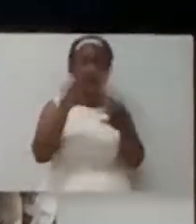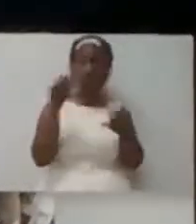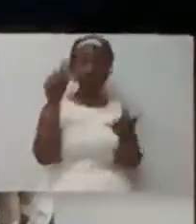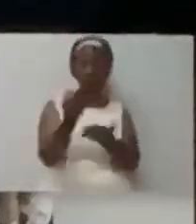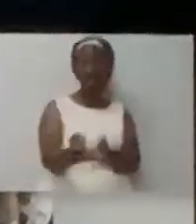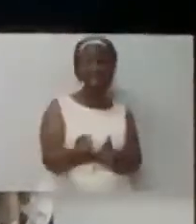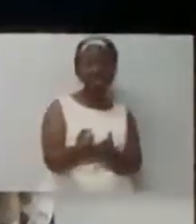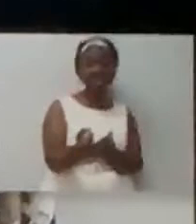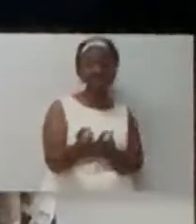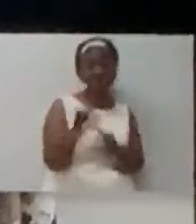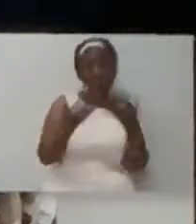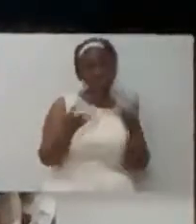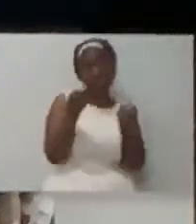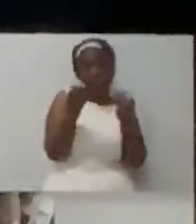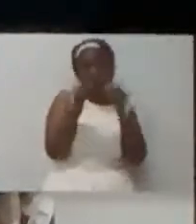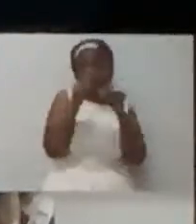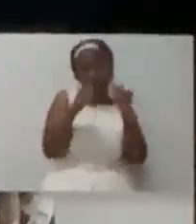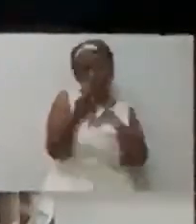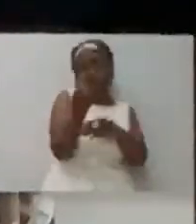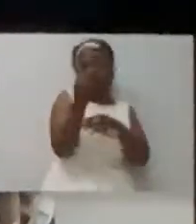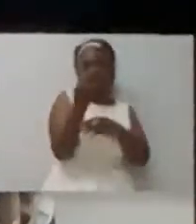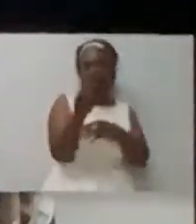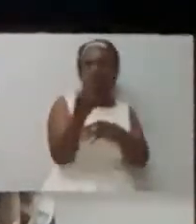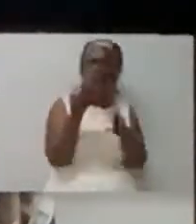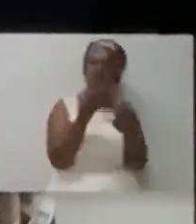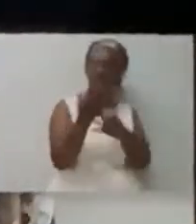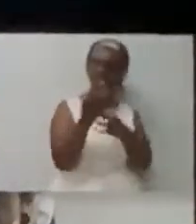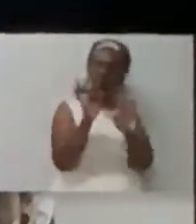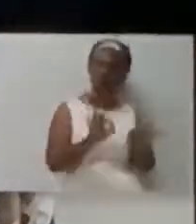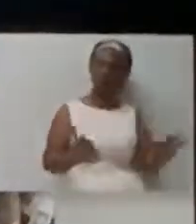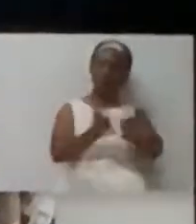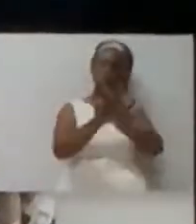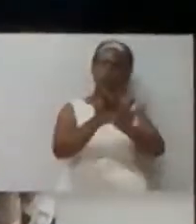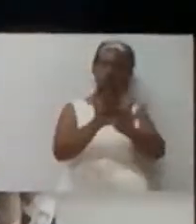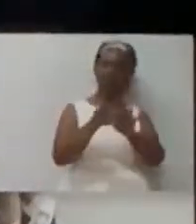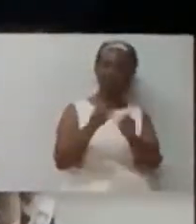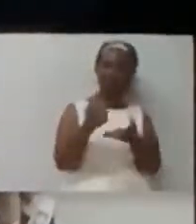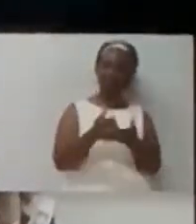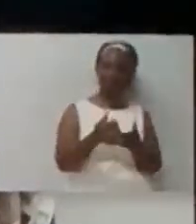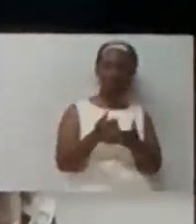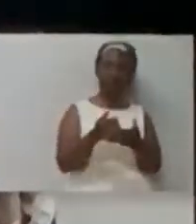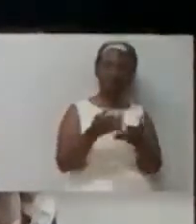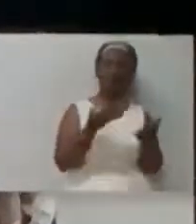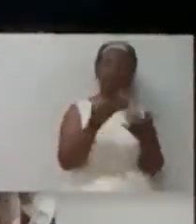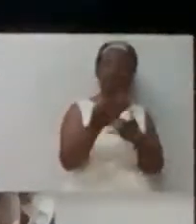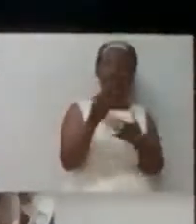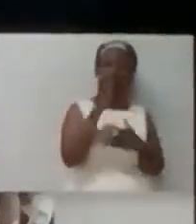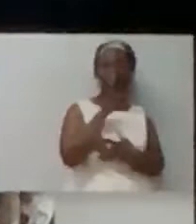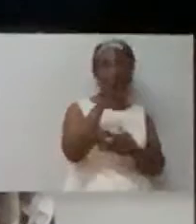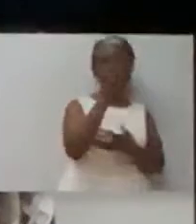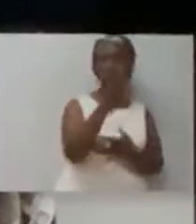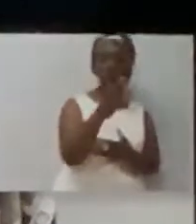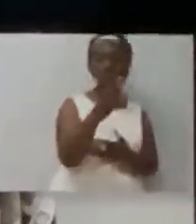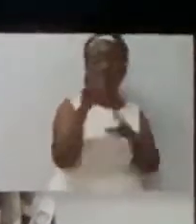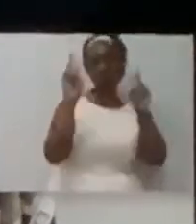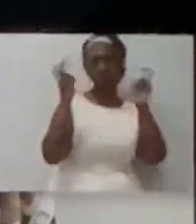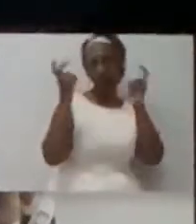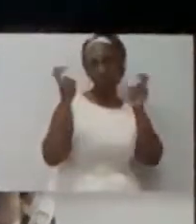times. That's okay. Failure is deeply entwined with learning. Modern lingo calls this failing forward.